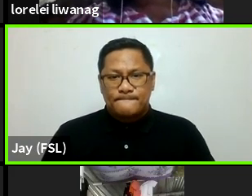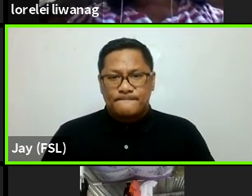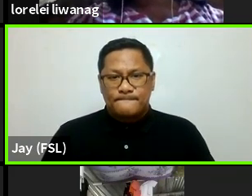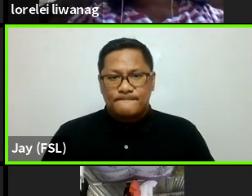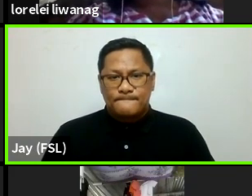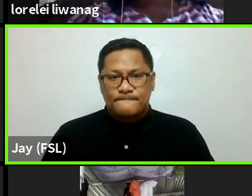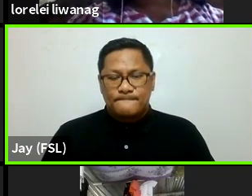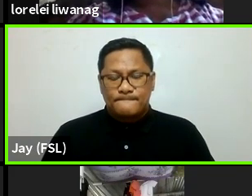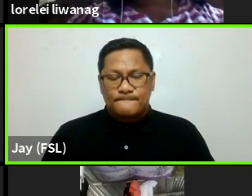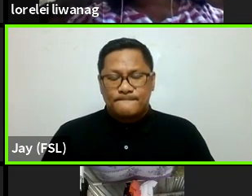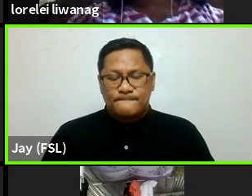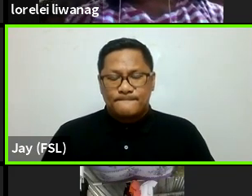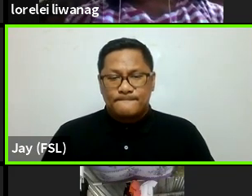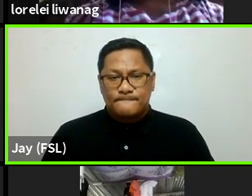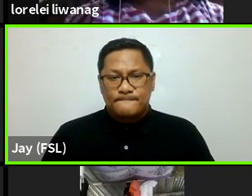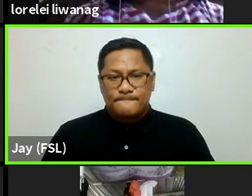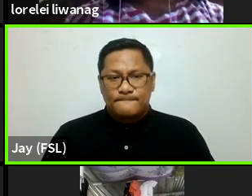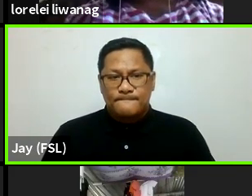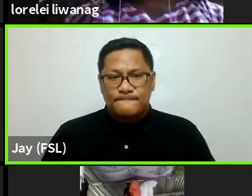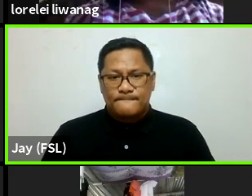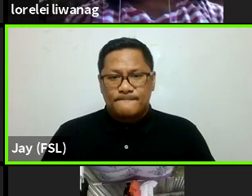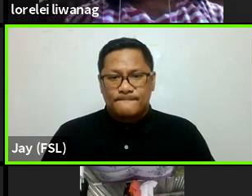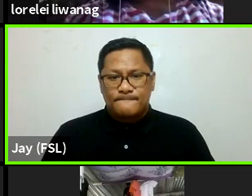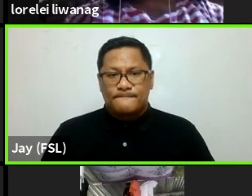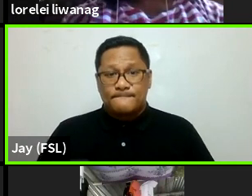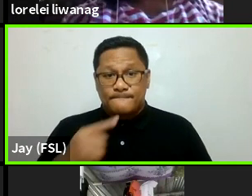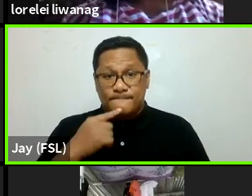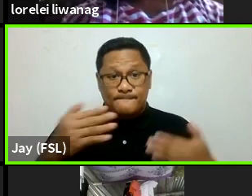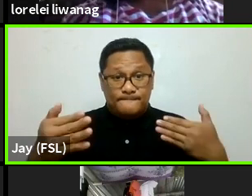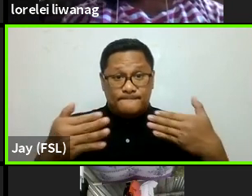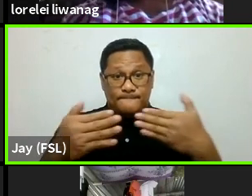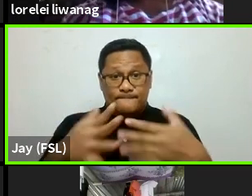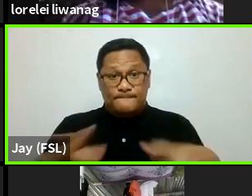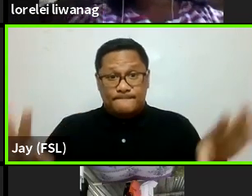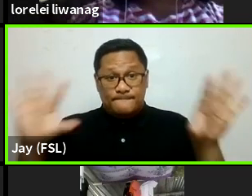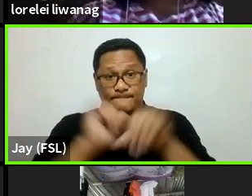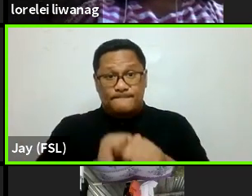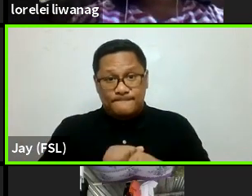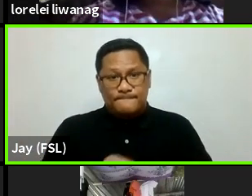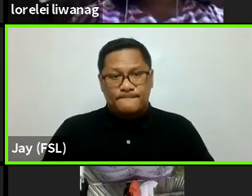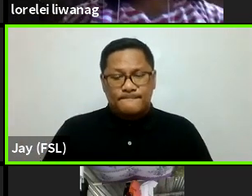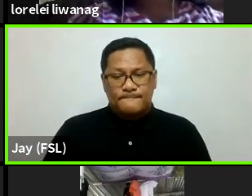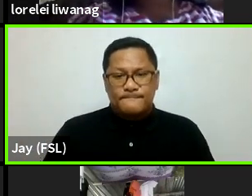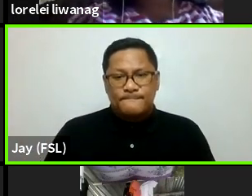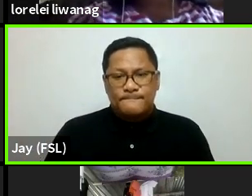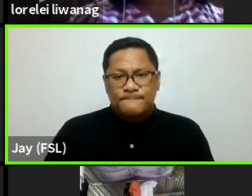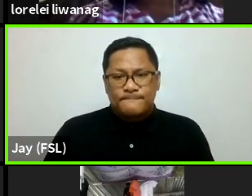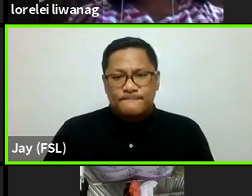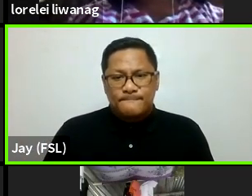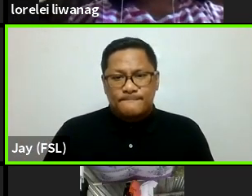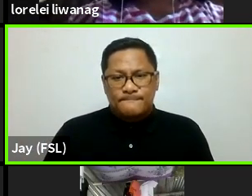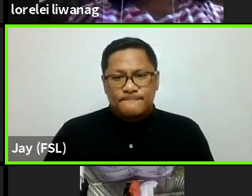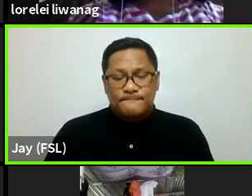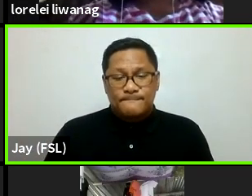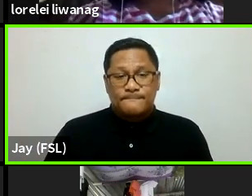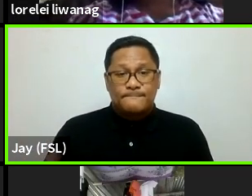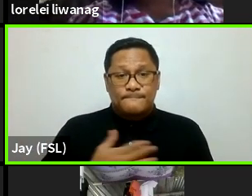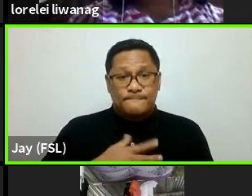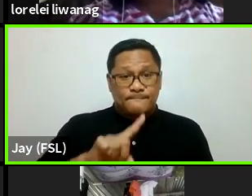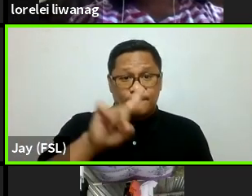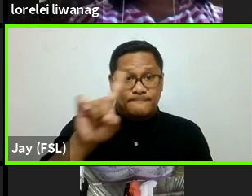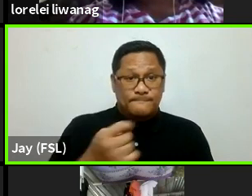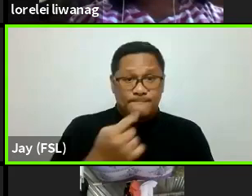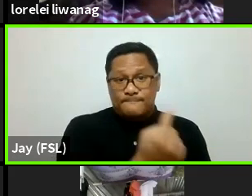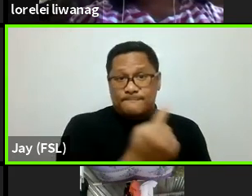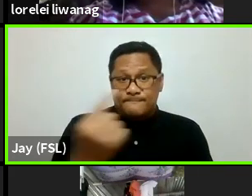And you're almost at the end of our session. So my question for everybody